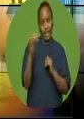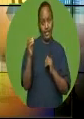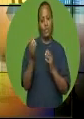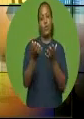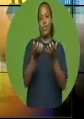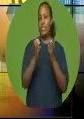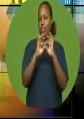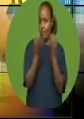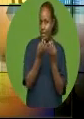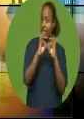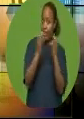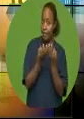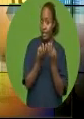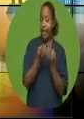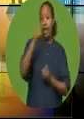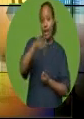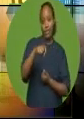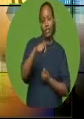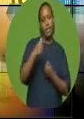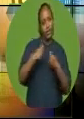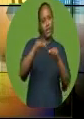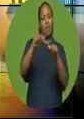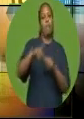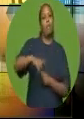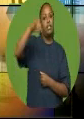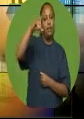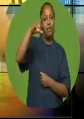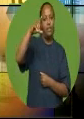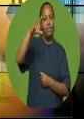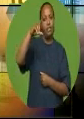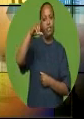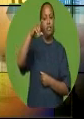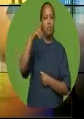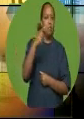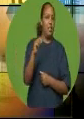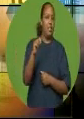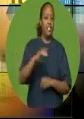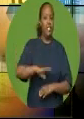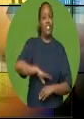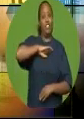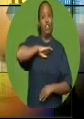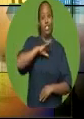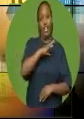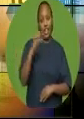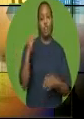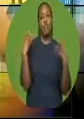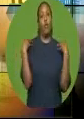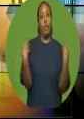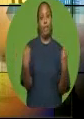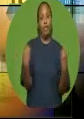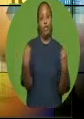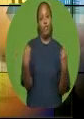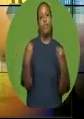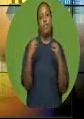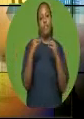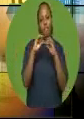family, family heads try to maximize the satisfaction and the well-being of the